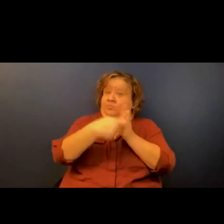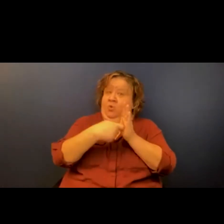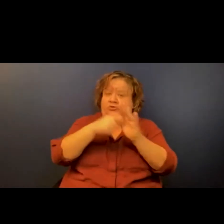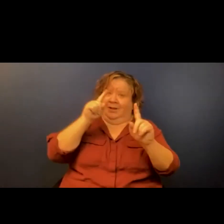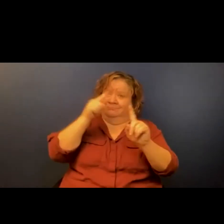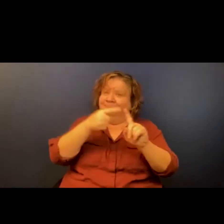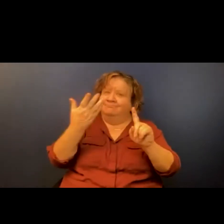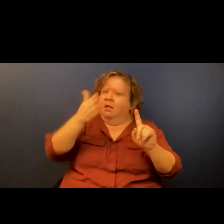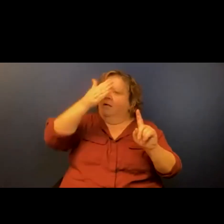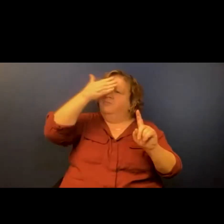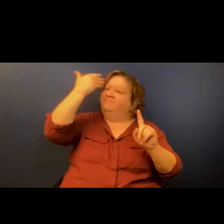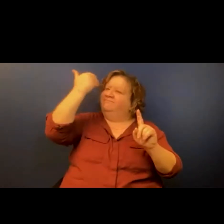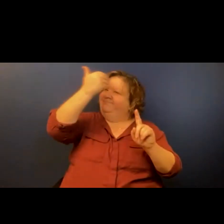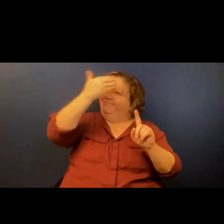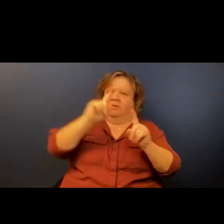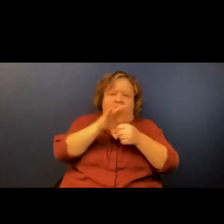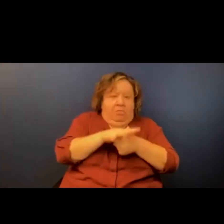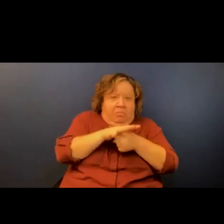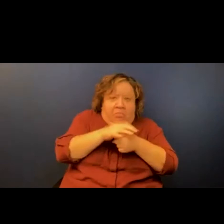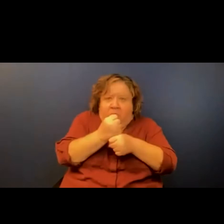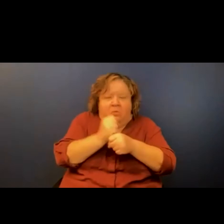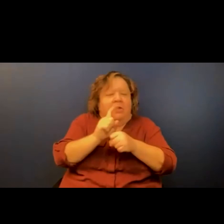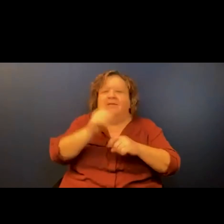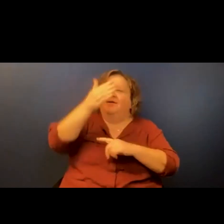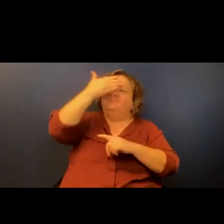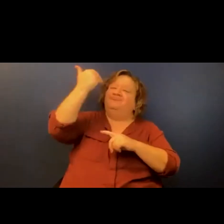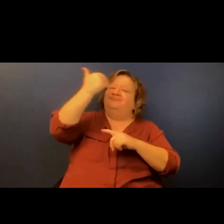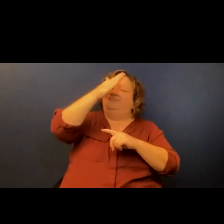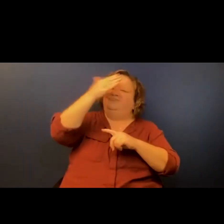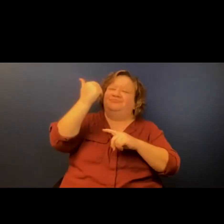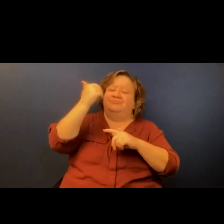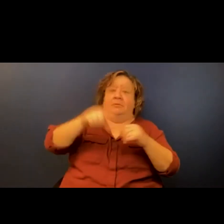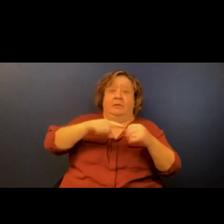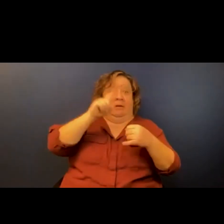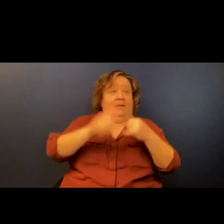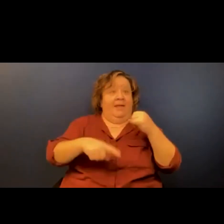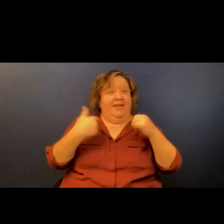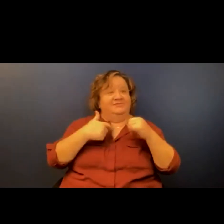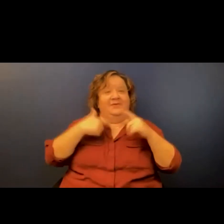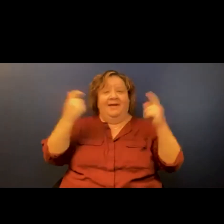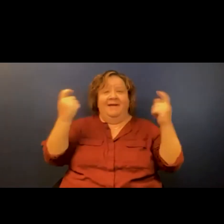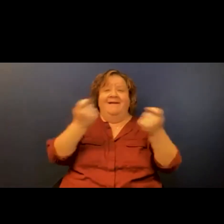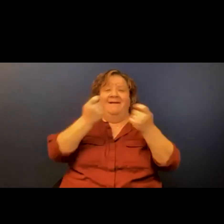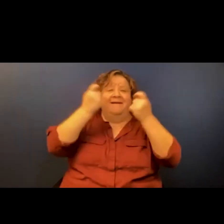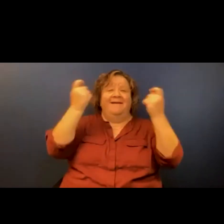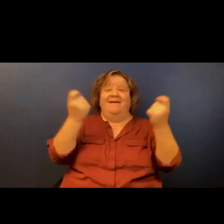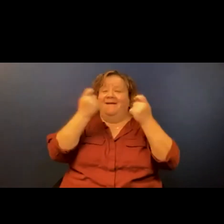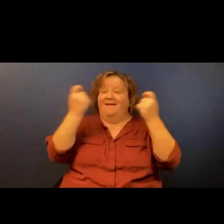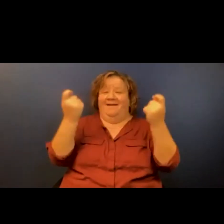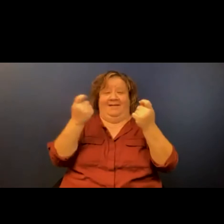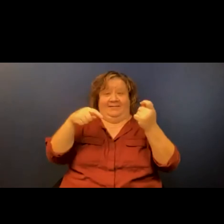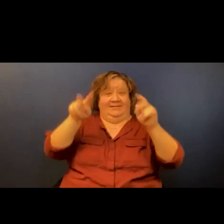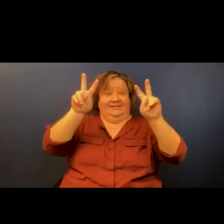festival named Estamos Todes, We're All Here, and it consisted of rock